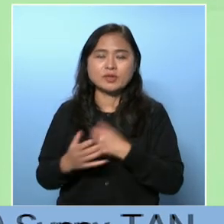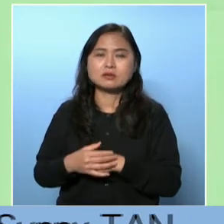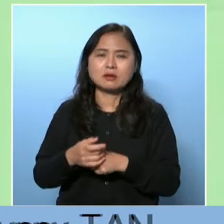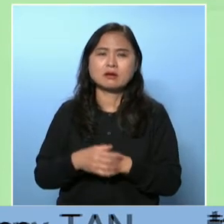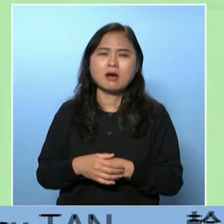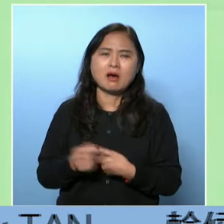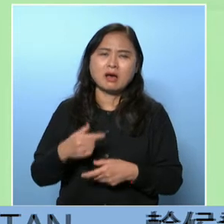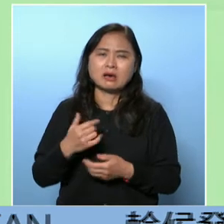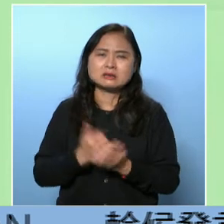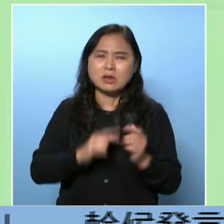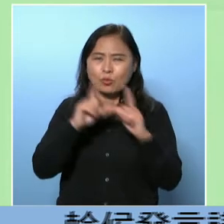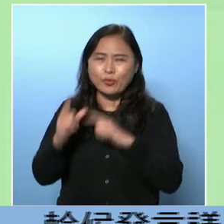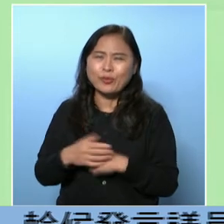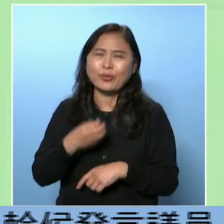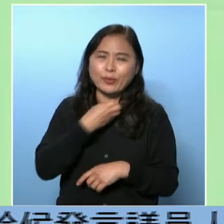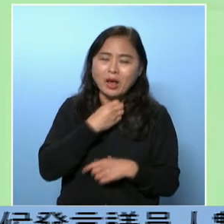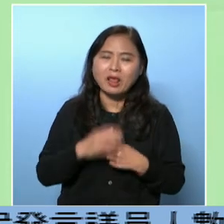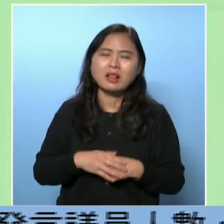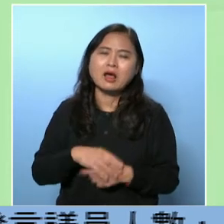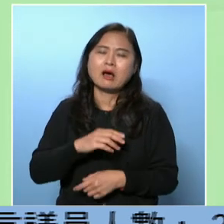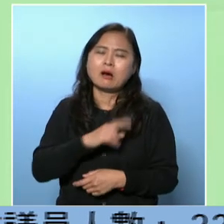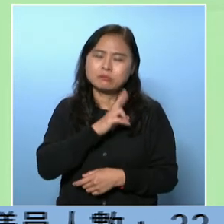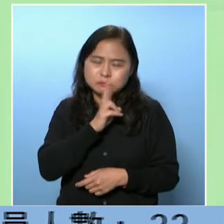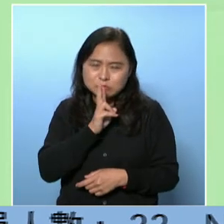the pressure from livelihood